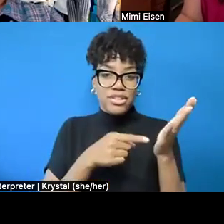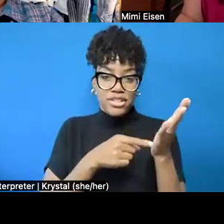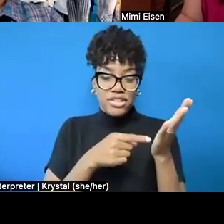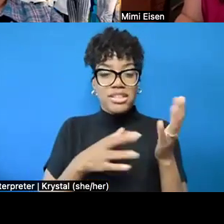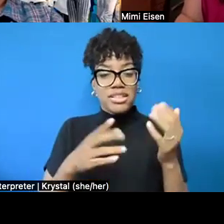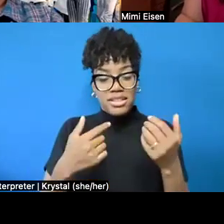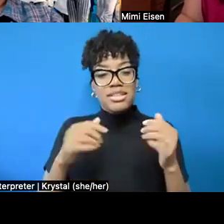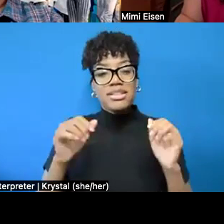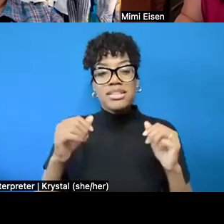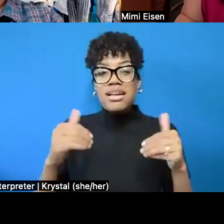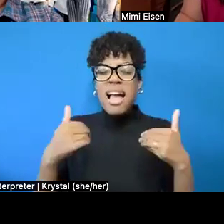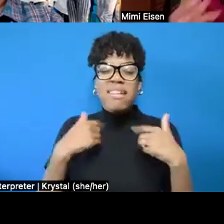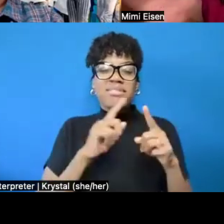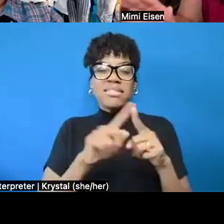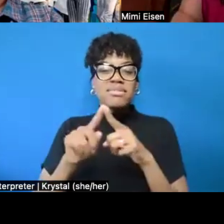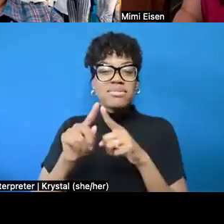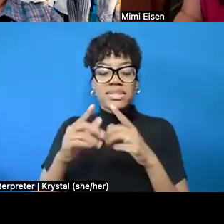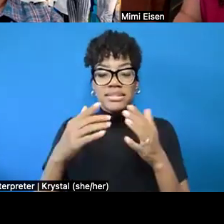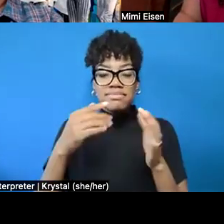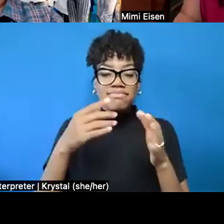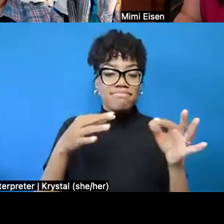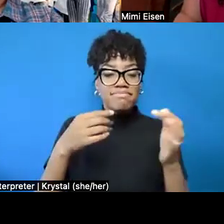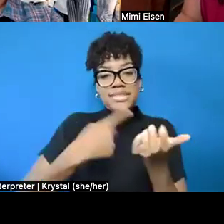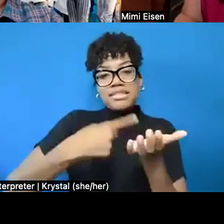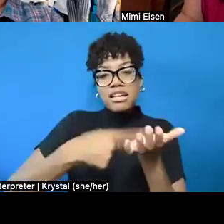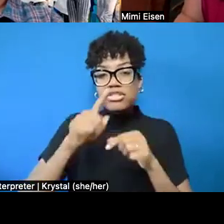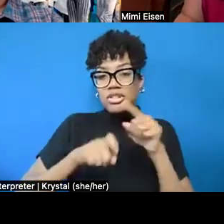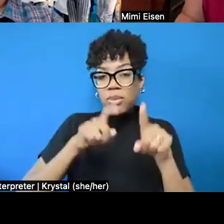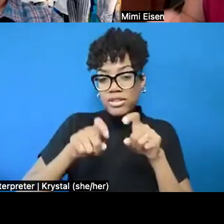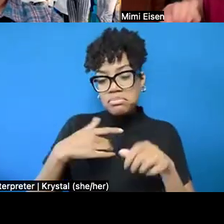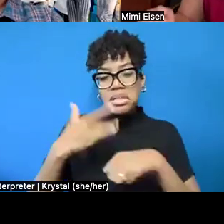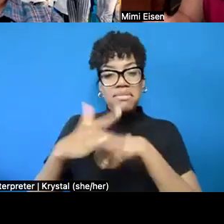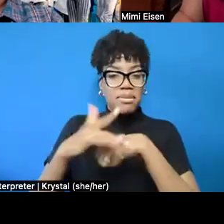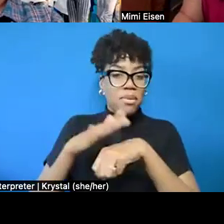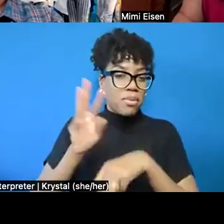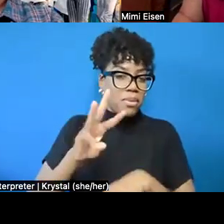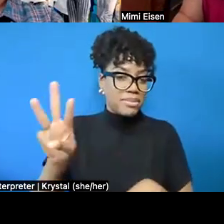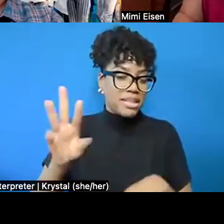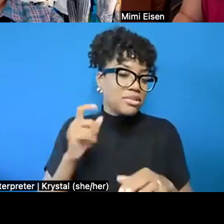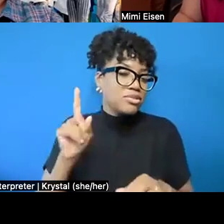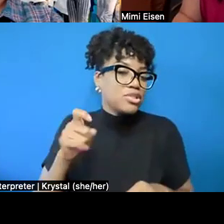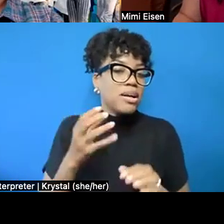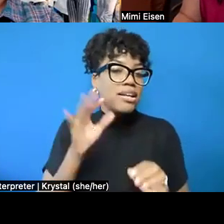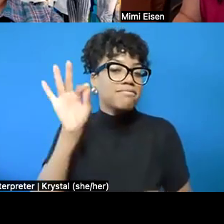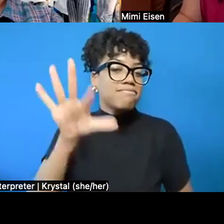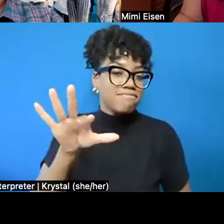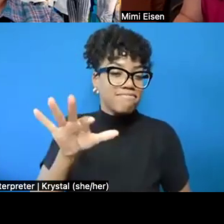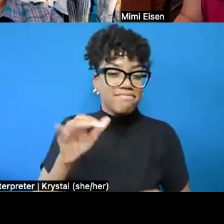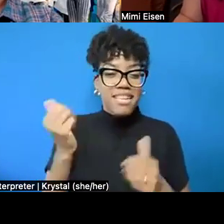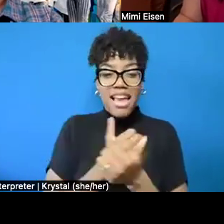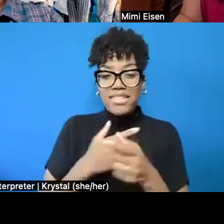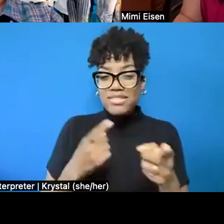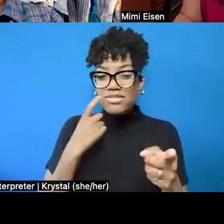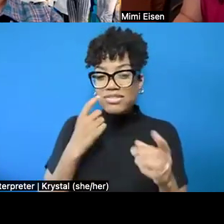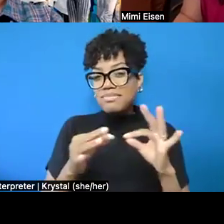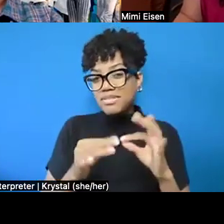discussion questions. So that's available at ZenEd too. But yes, just want to co-sign everything Jesse just